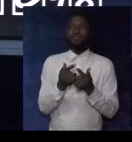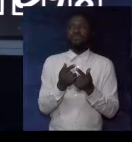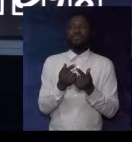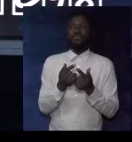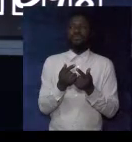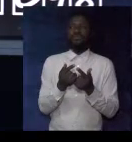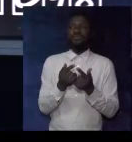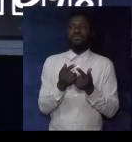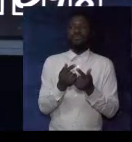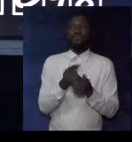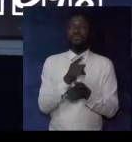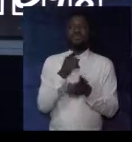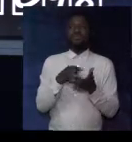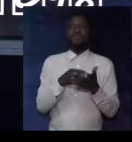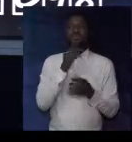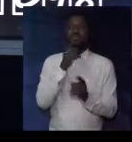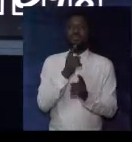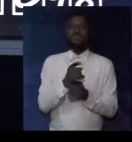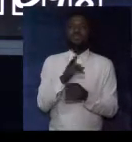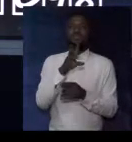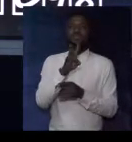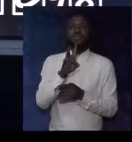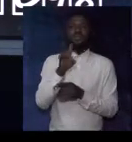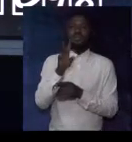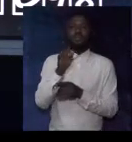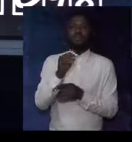ones and this will be thousand. So this is just